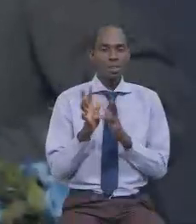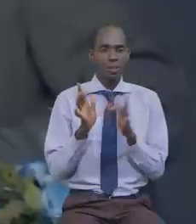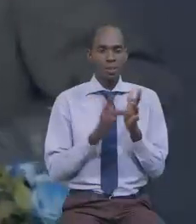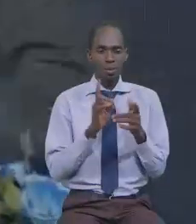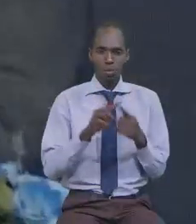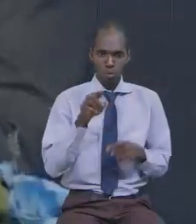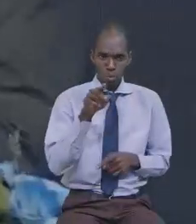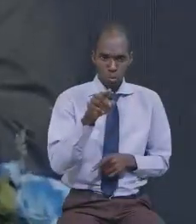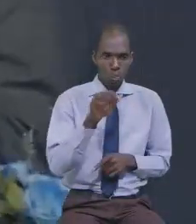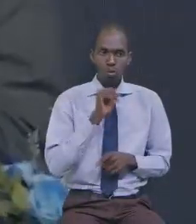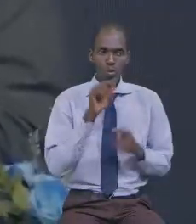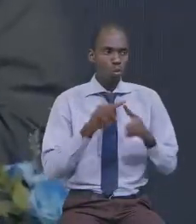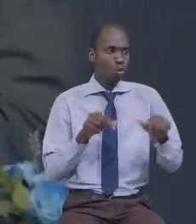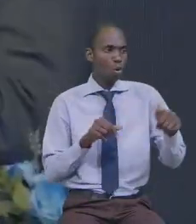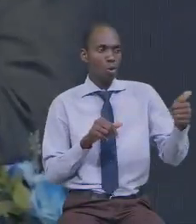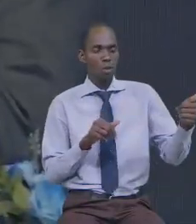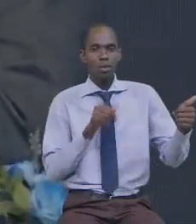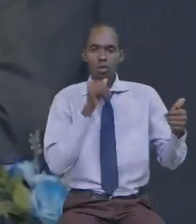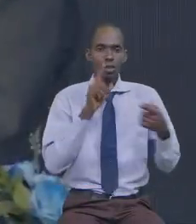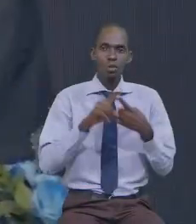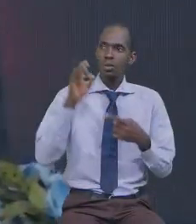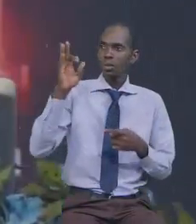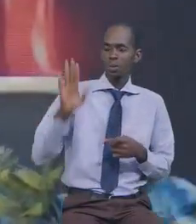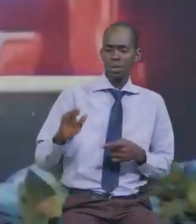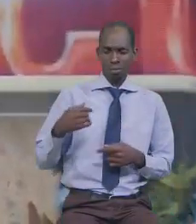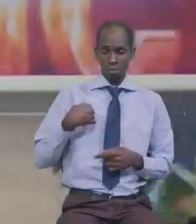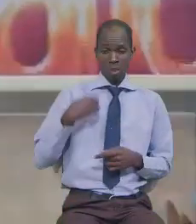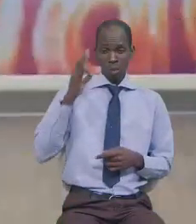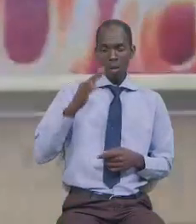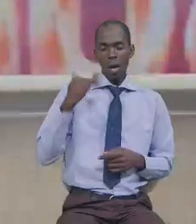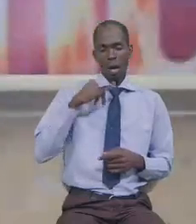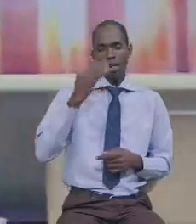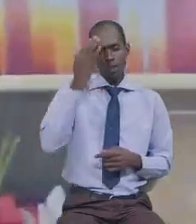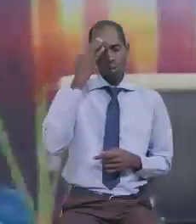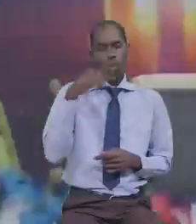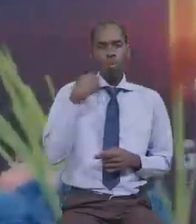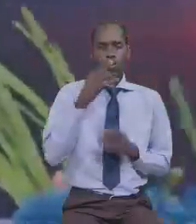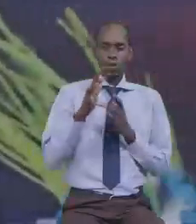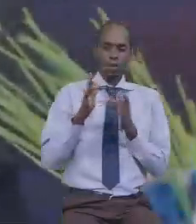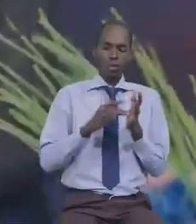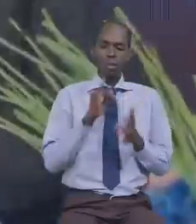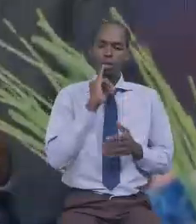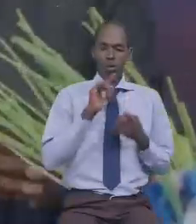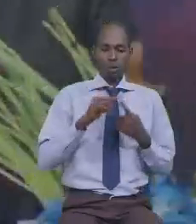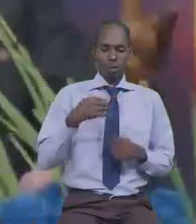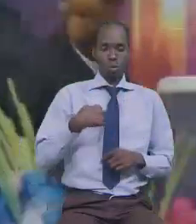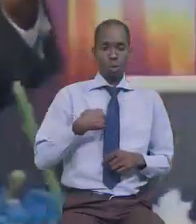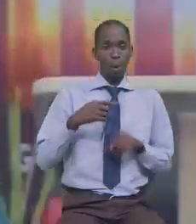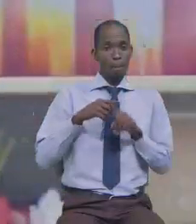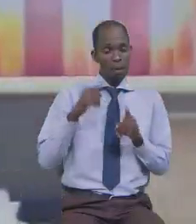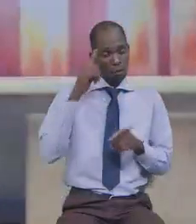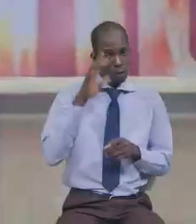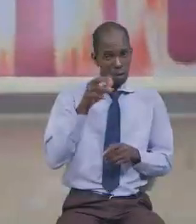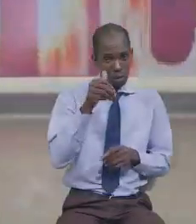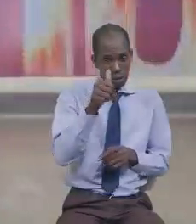them, not to the pastor. I know who he is to me, but yourself. And you have to decide, this is